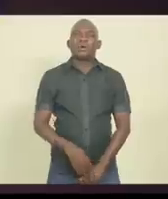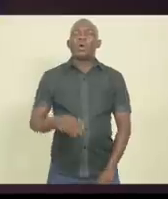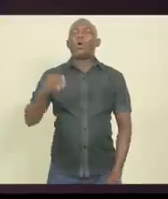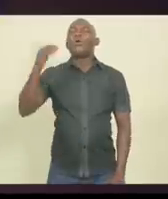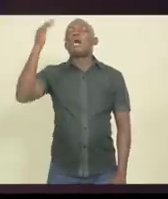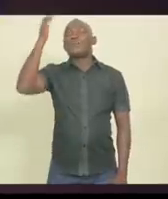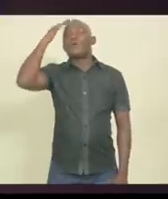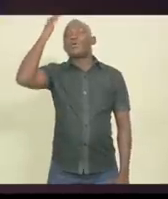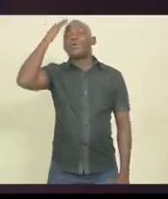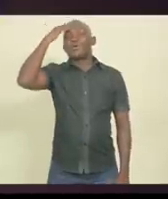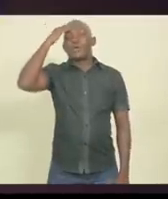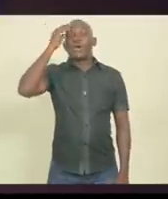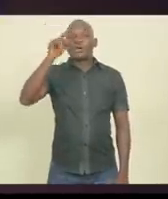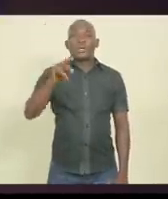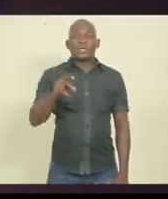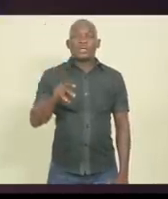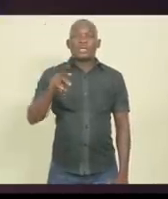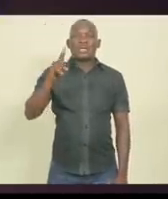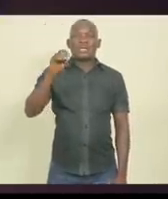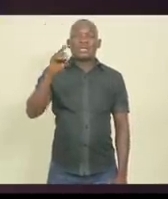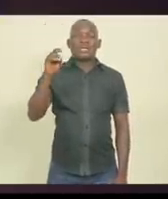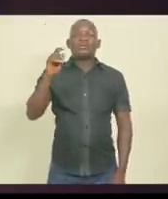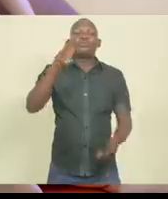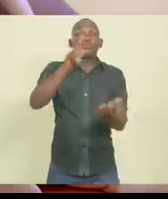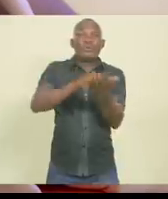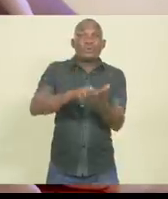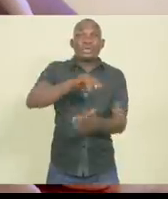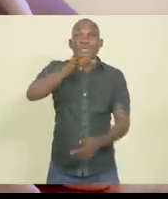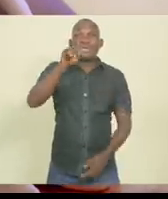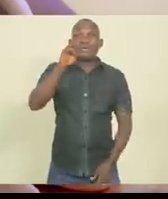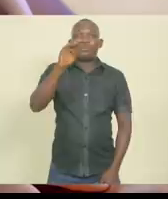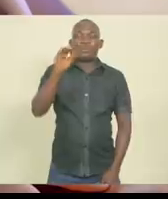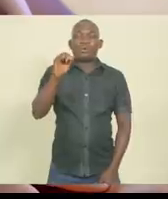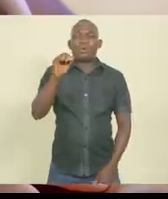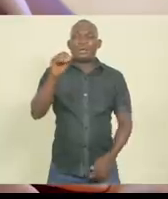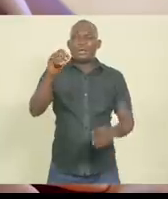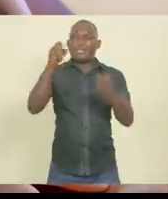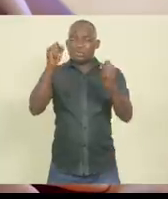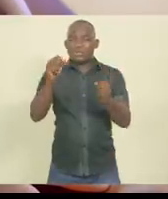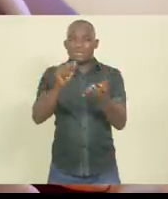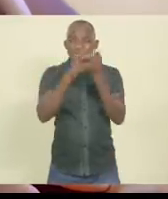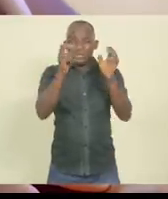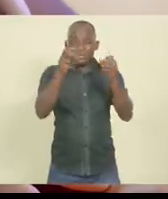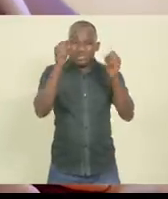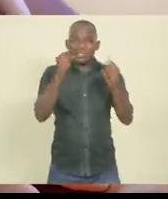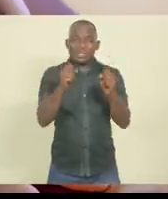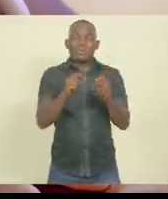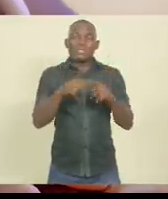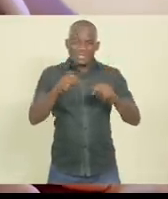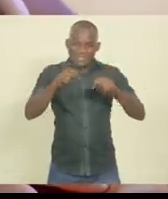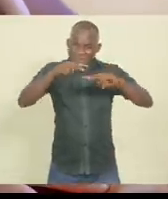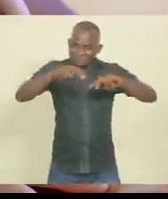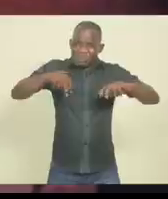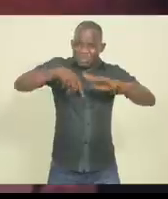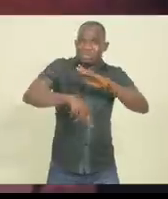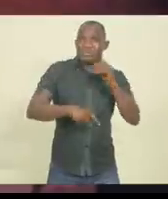one. Anyway, Didi just confirmed to me that Jumbo is real. He seems like this is a very serious case, so let's keep a close lid on it,